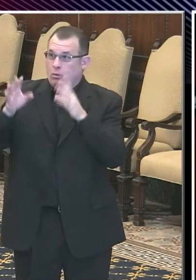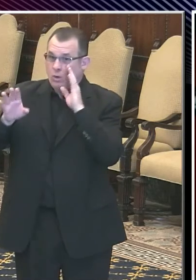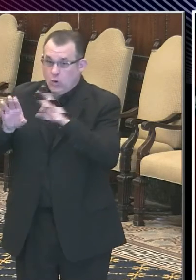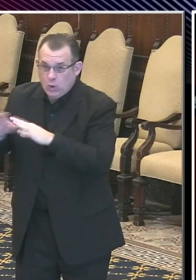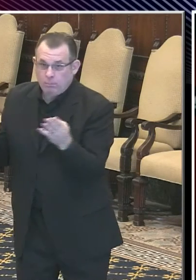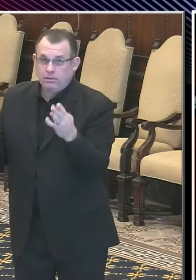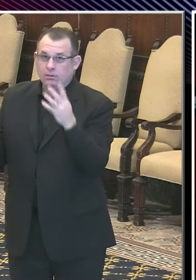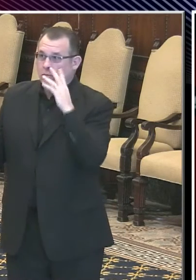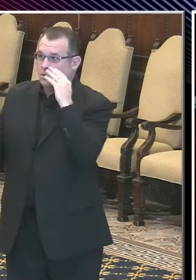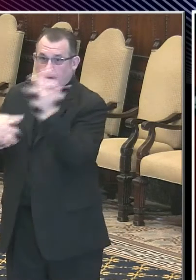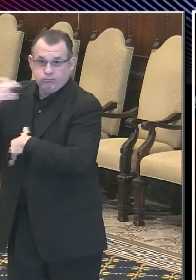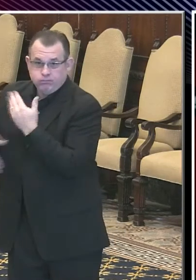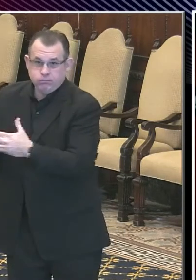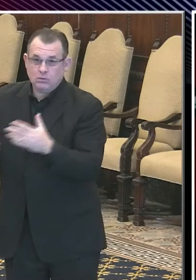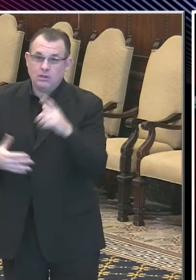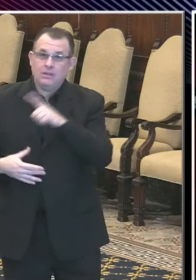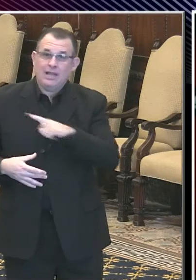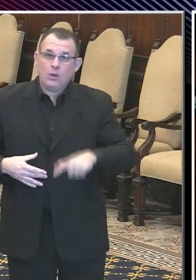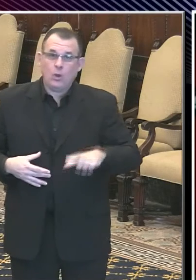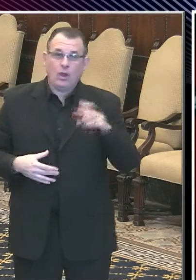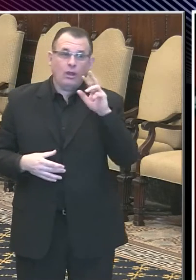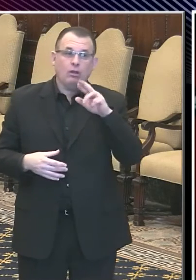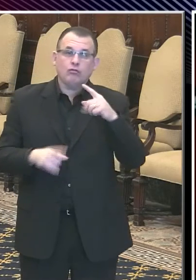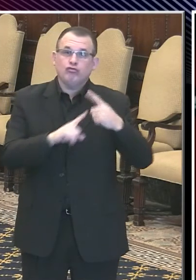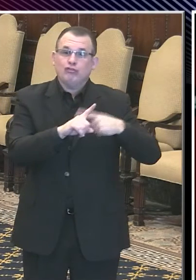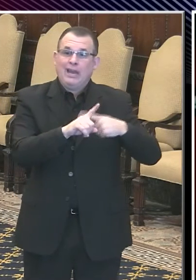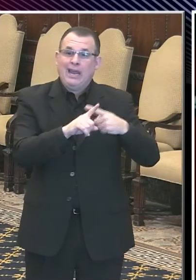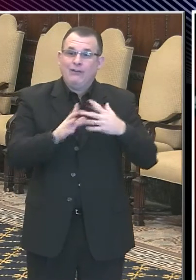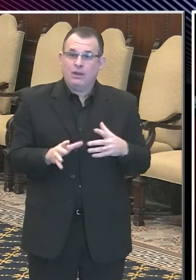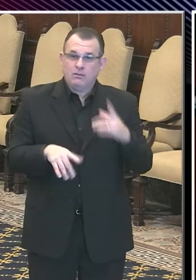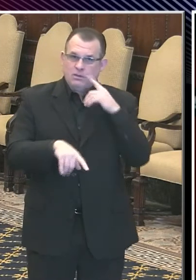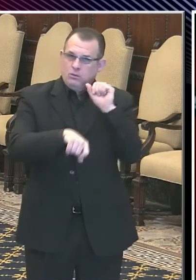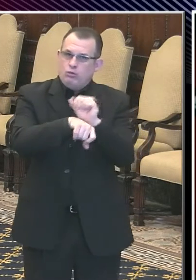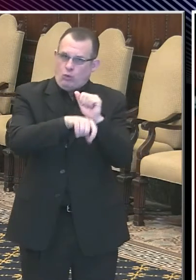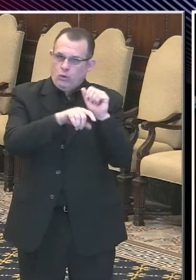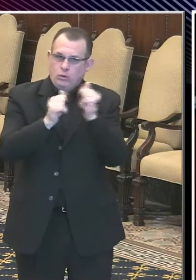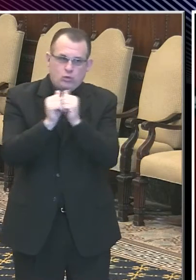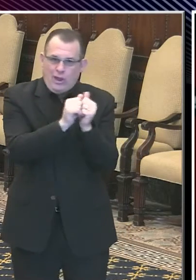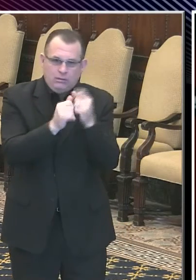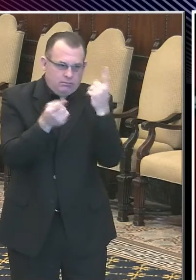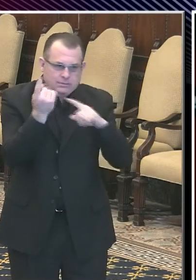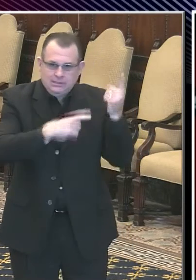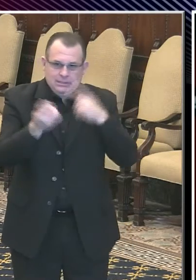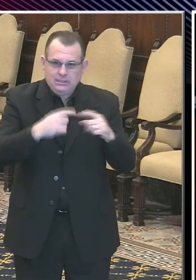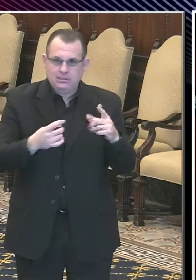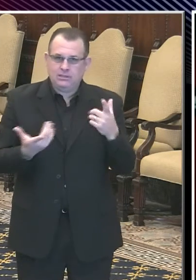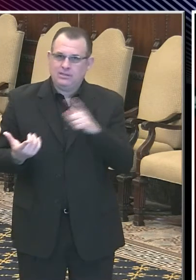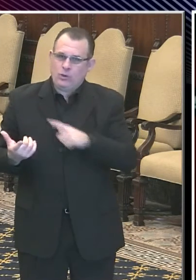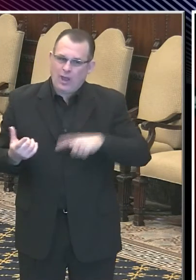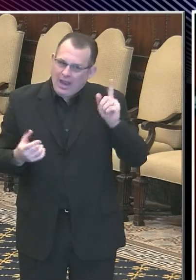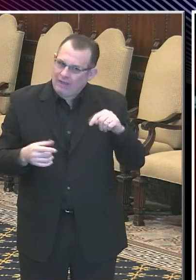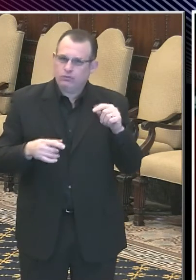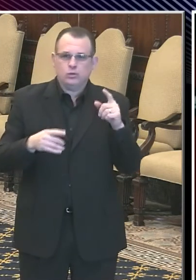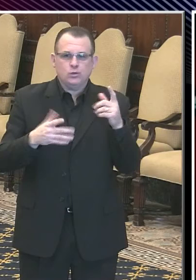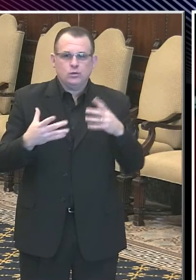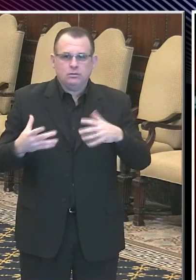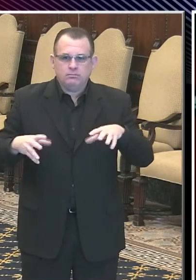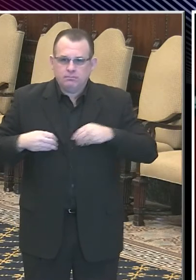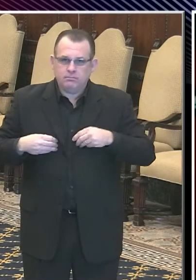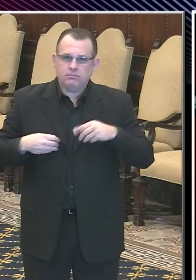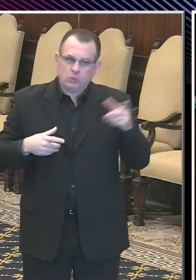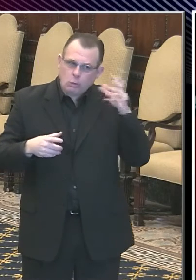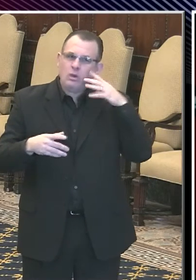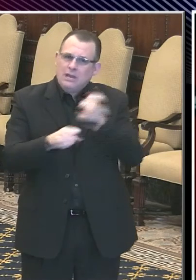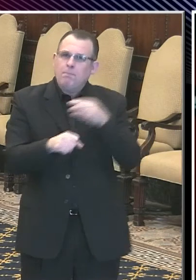and tenants to try to work together because we're both are in a difficult situation to try to figure out ways in which to pay